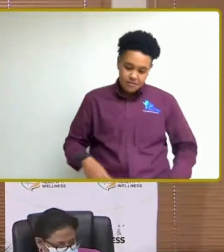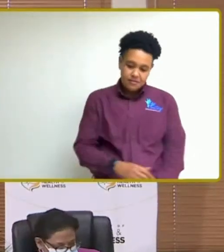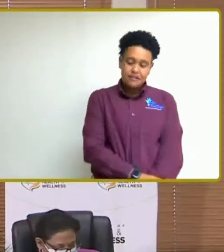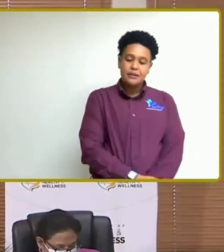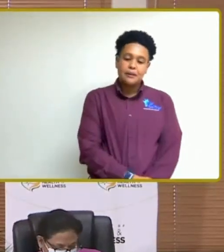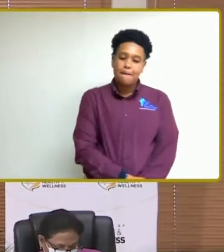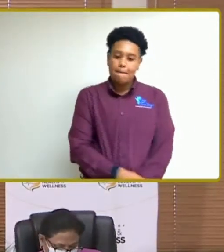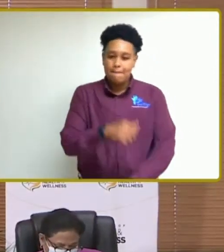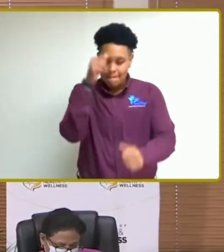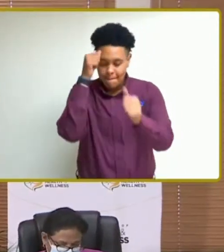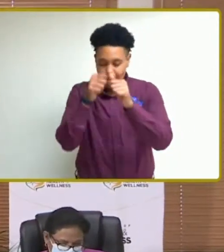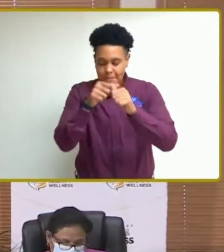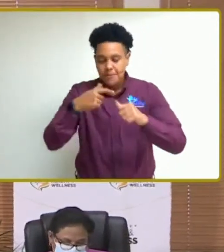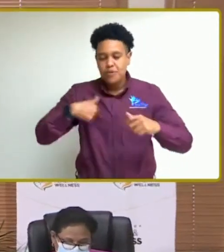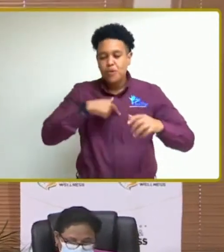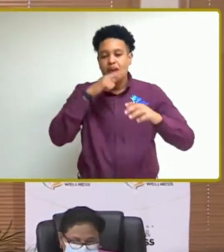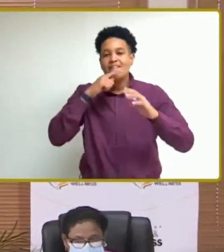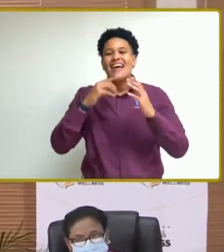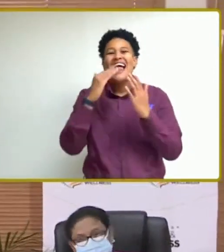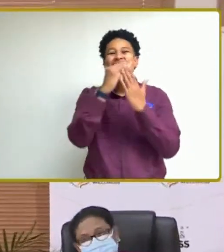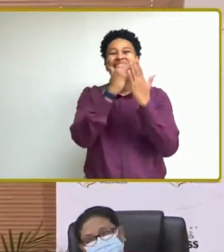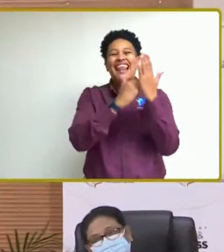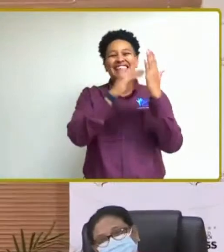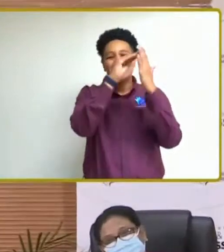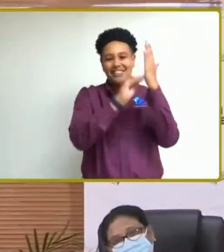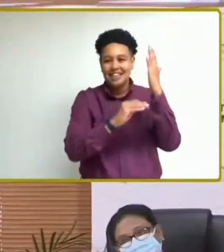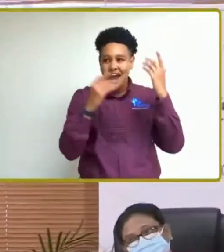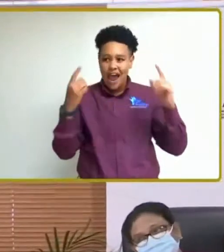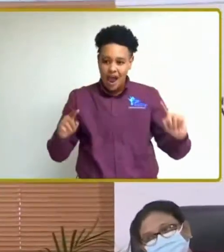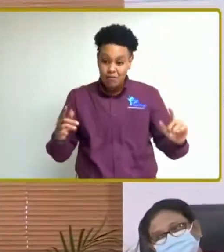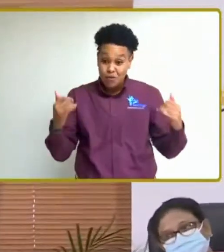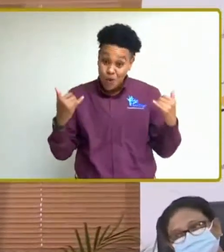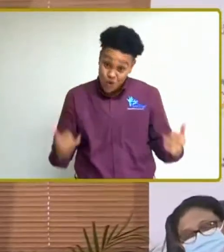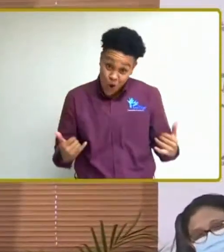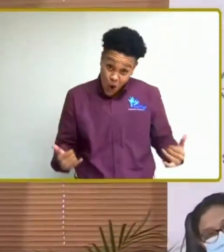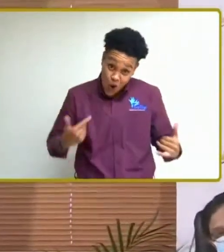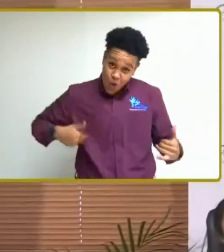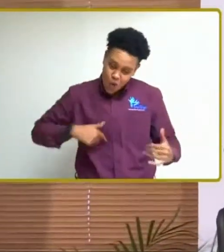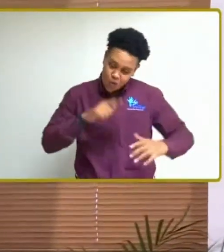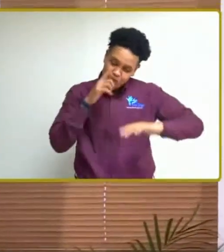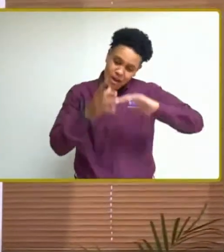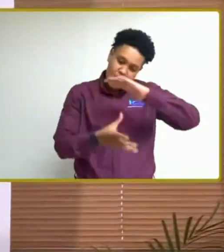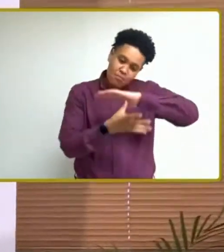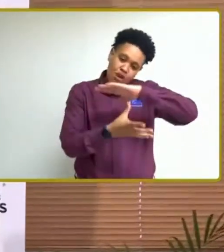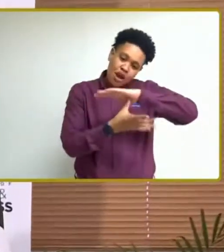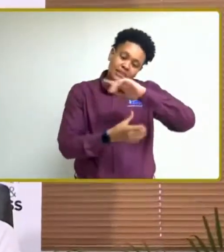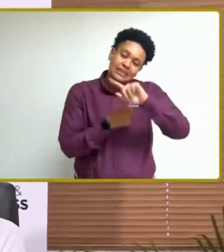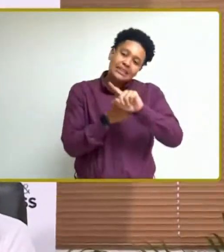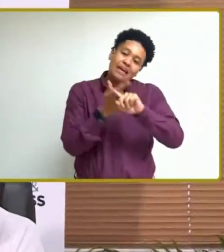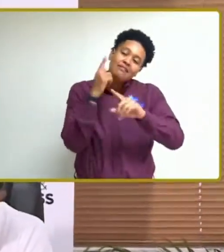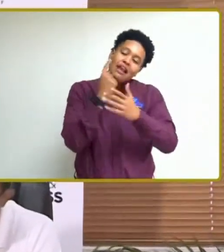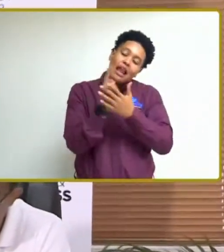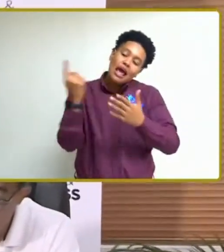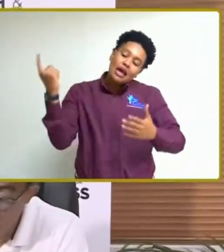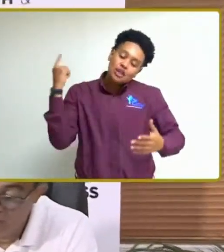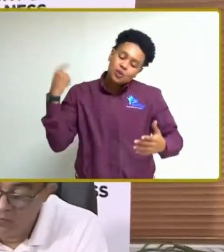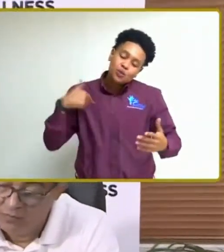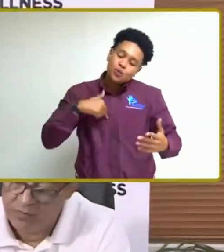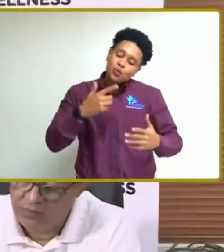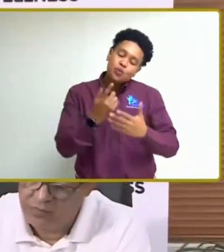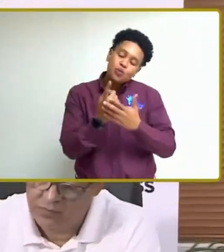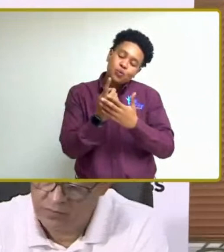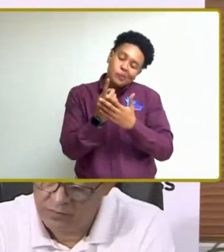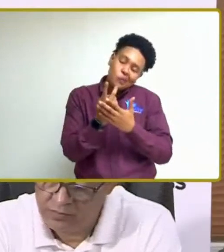remember that we have a rolling list. So right now we are prioritizing. So we last week and the week before